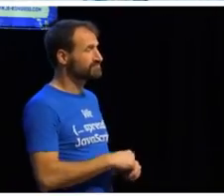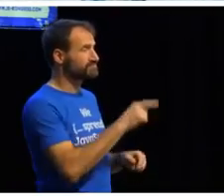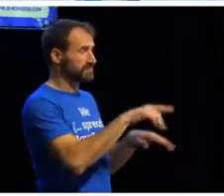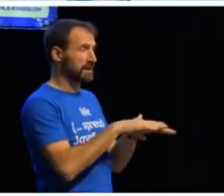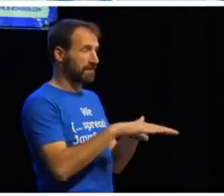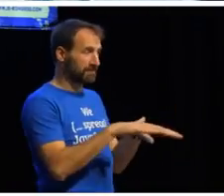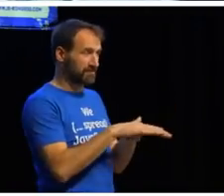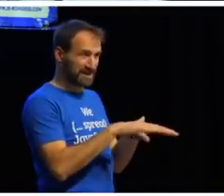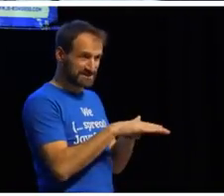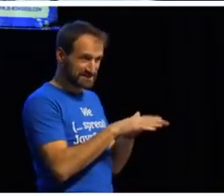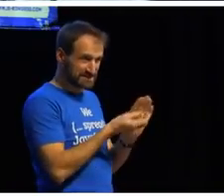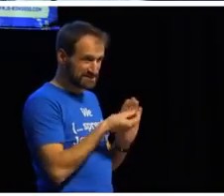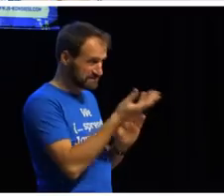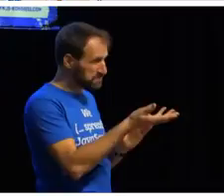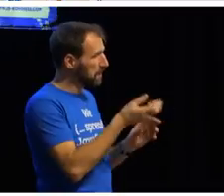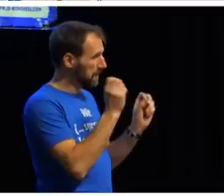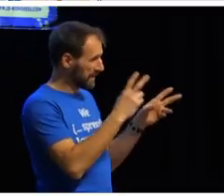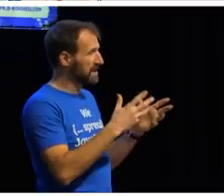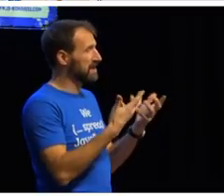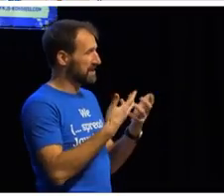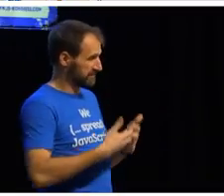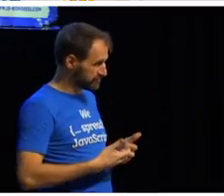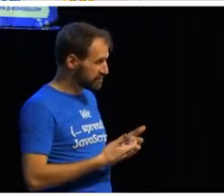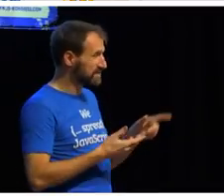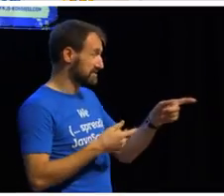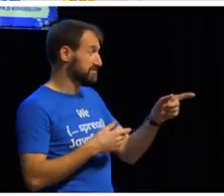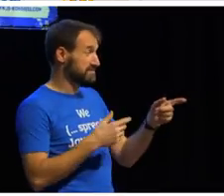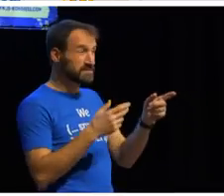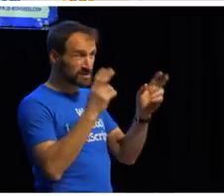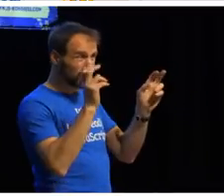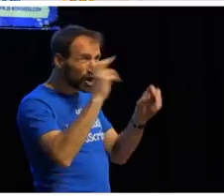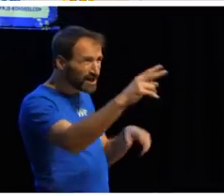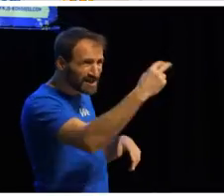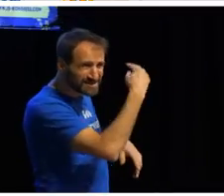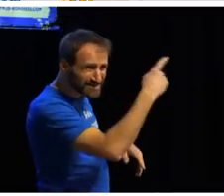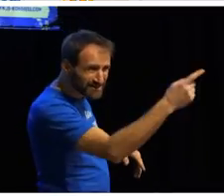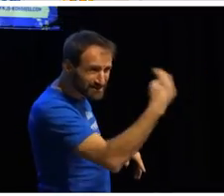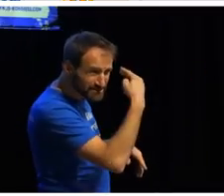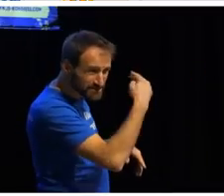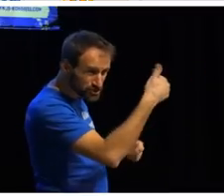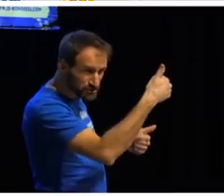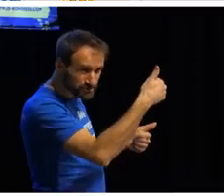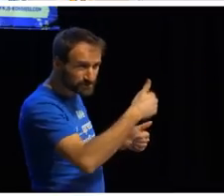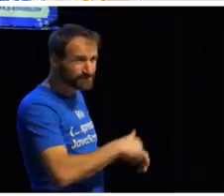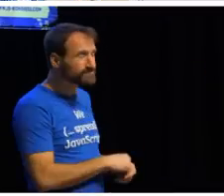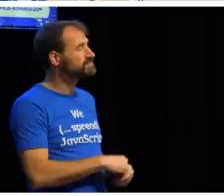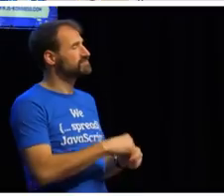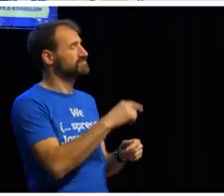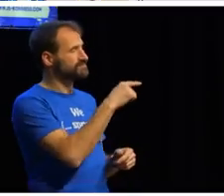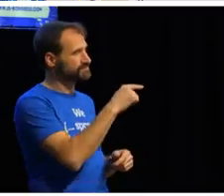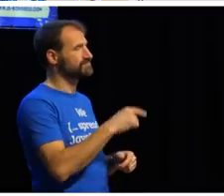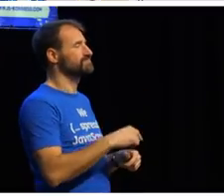Maybe it's a little bit too small. And I hope, is it okay? Good? Yeah. And I hope